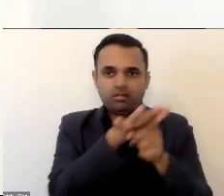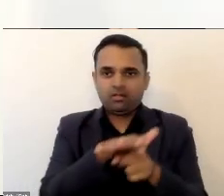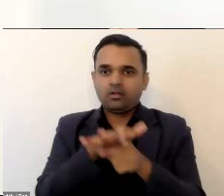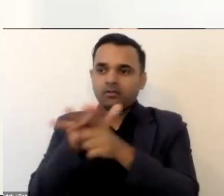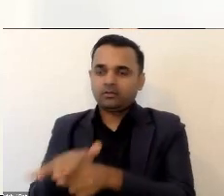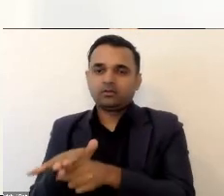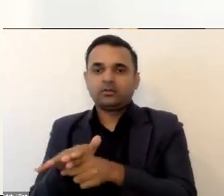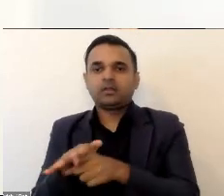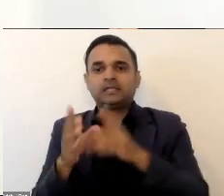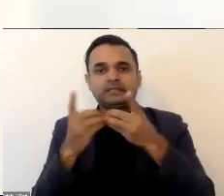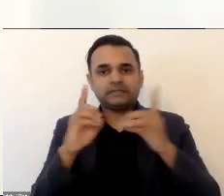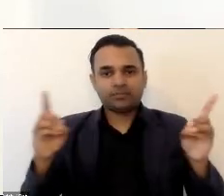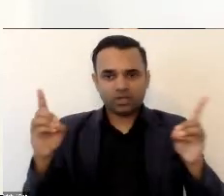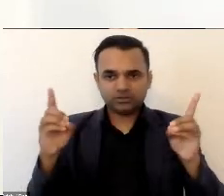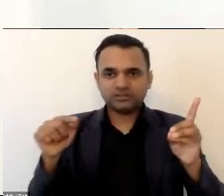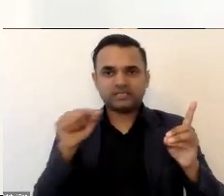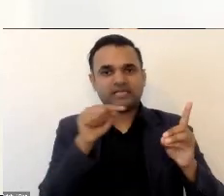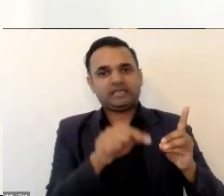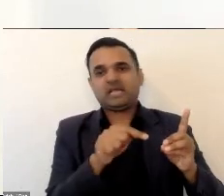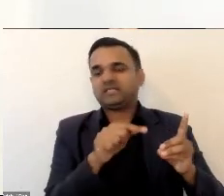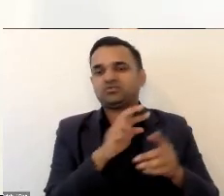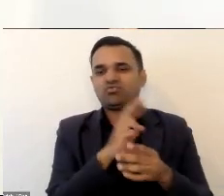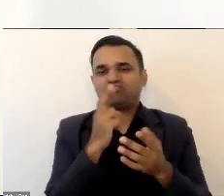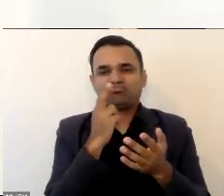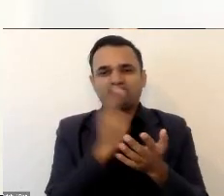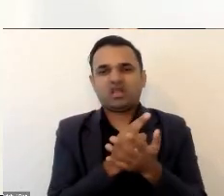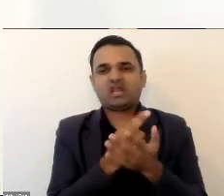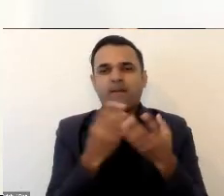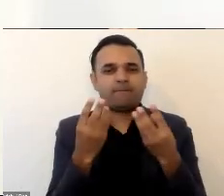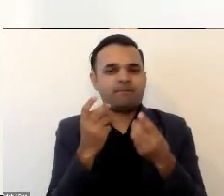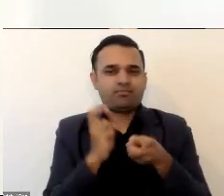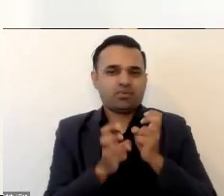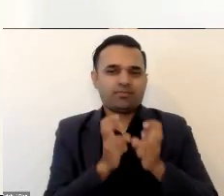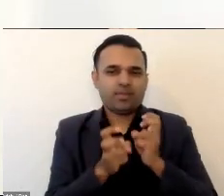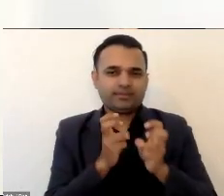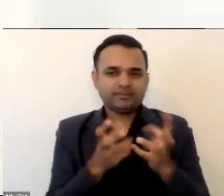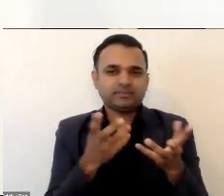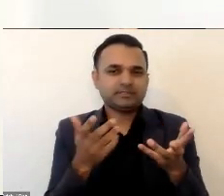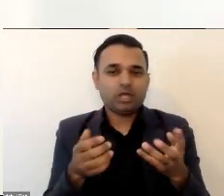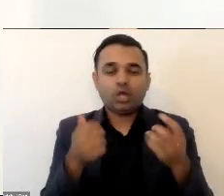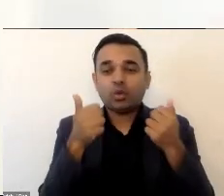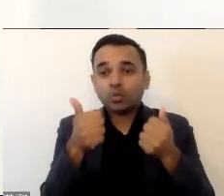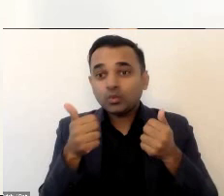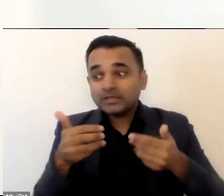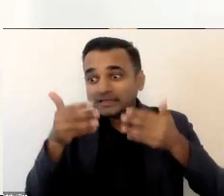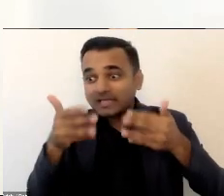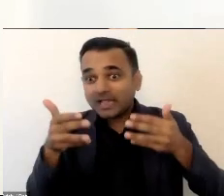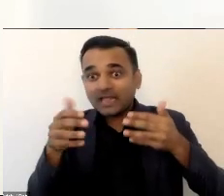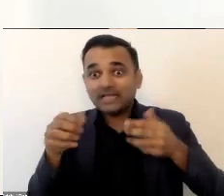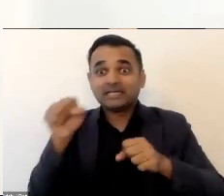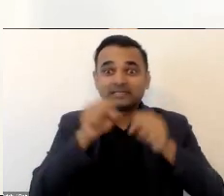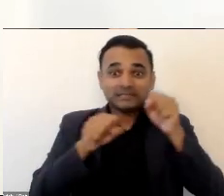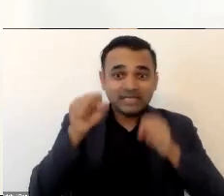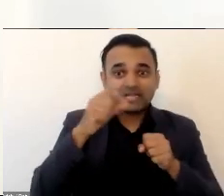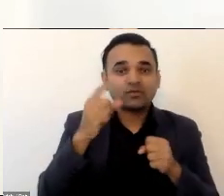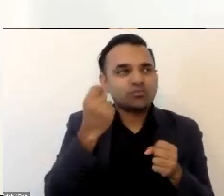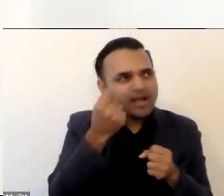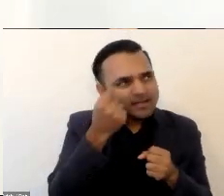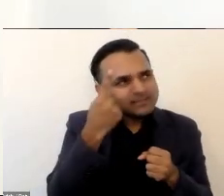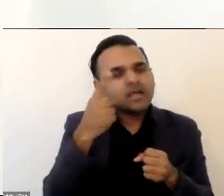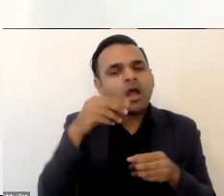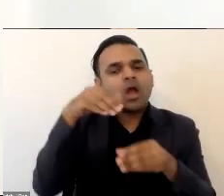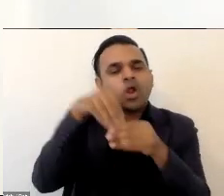involving stakeholders in the design and development of these tools can identify and address these